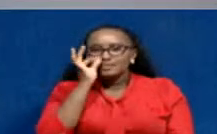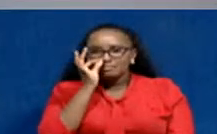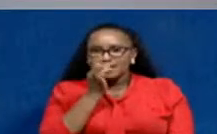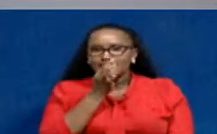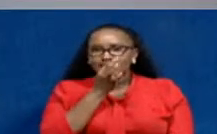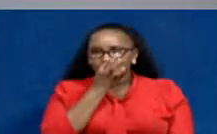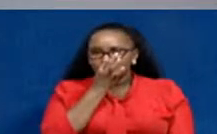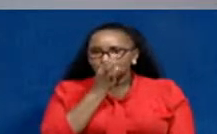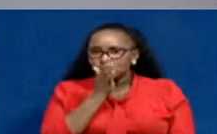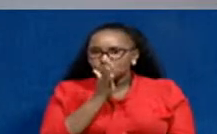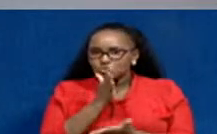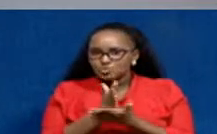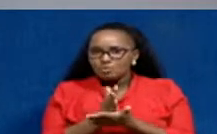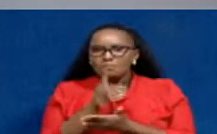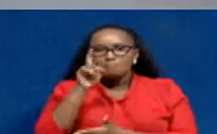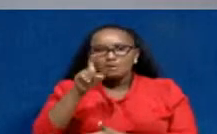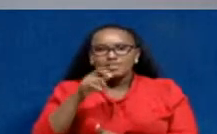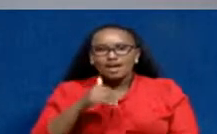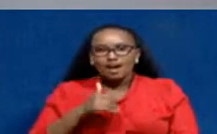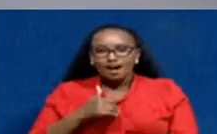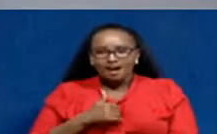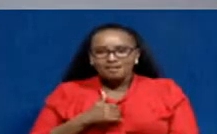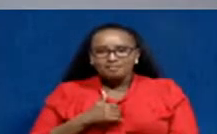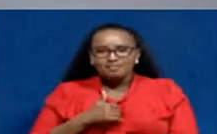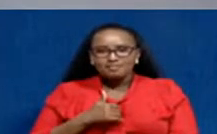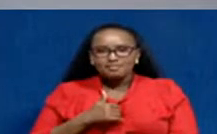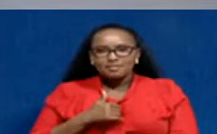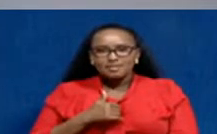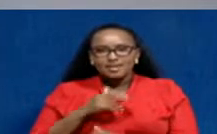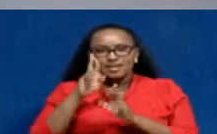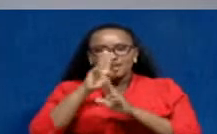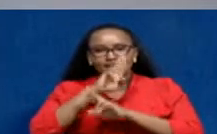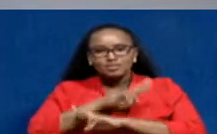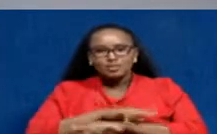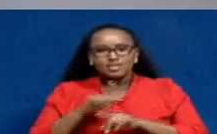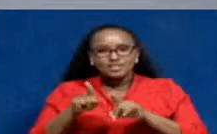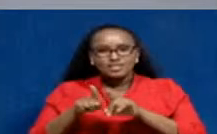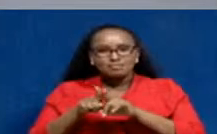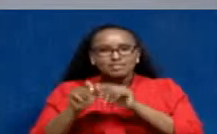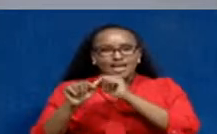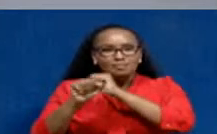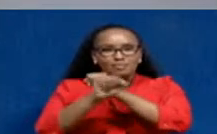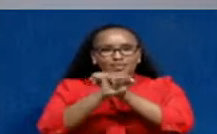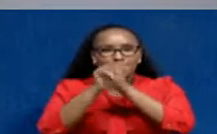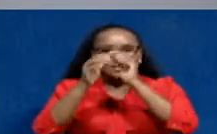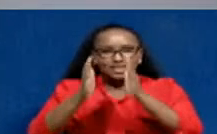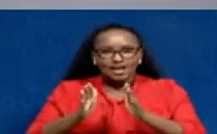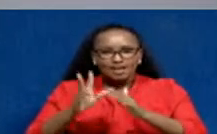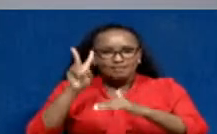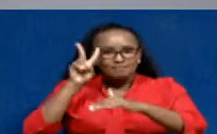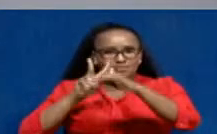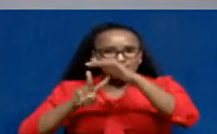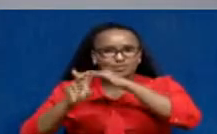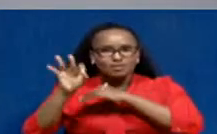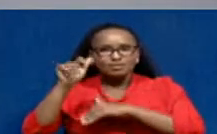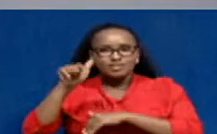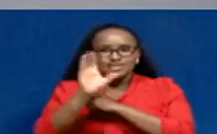Kibaki must go down on record as a guardian visionary of our republic.